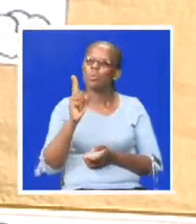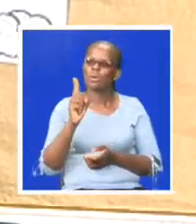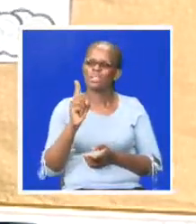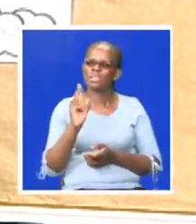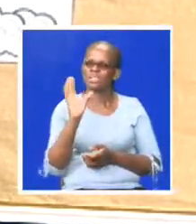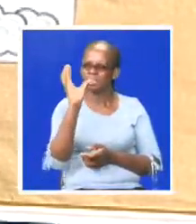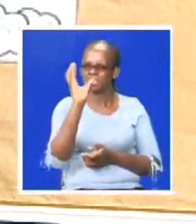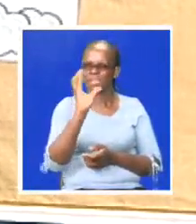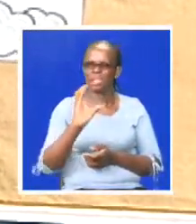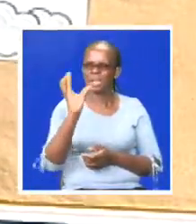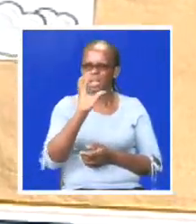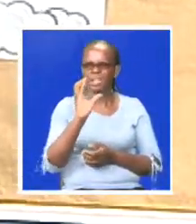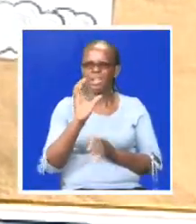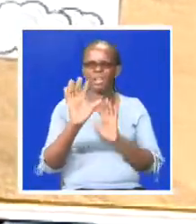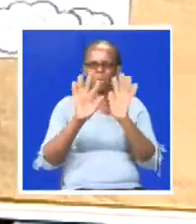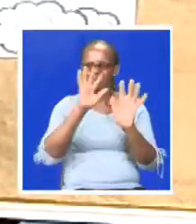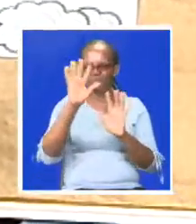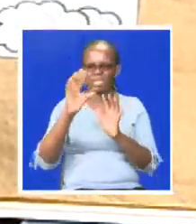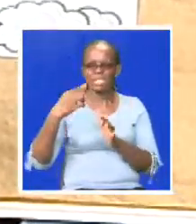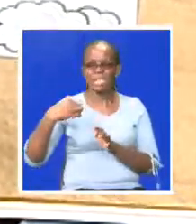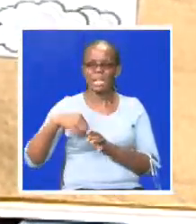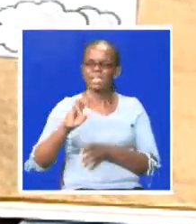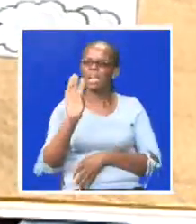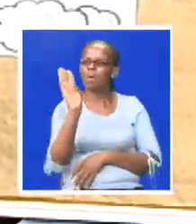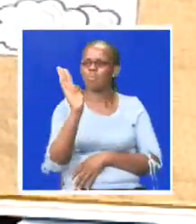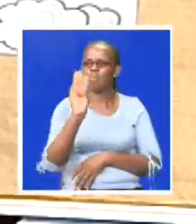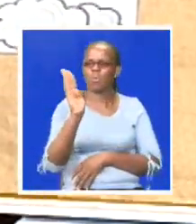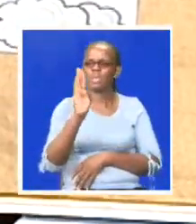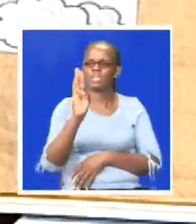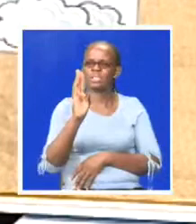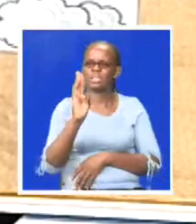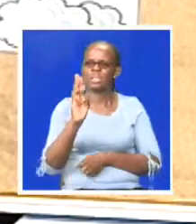clouds? Yes, some clouds are white